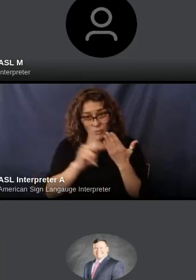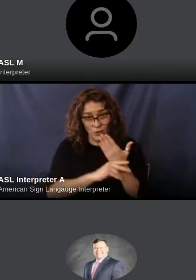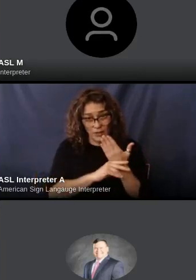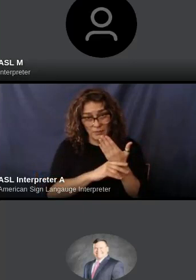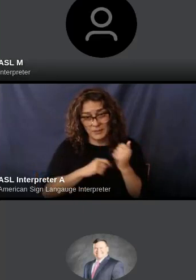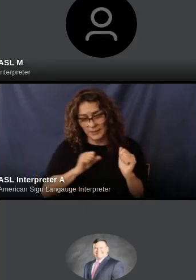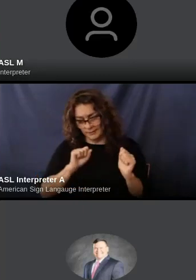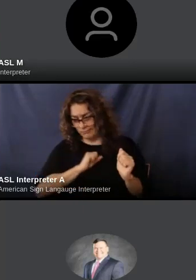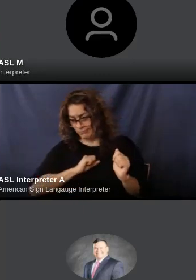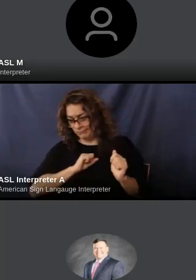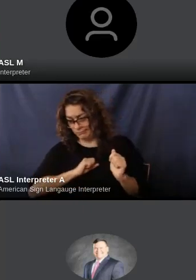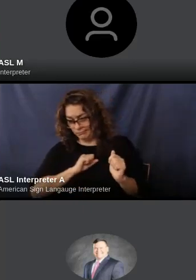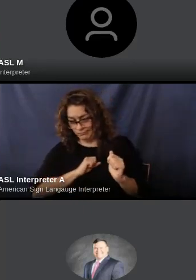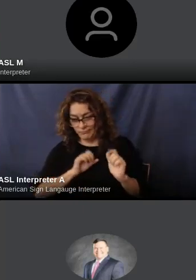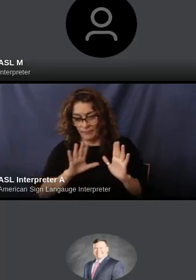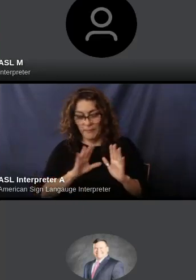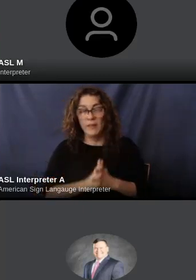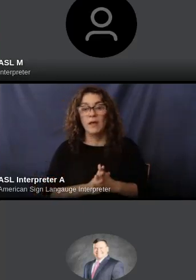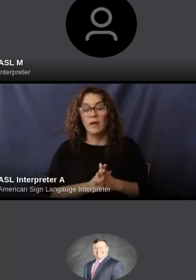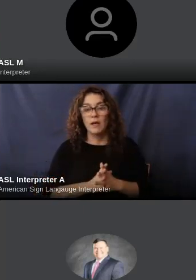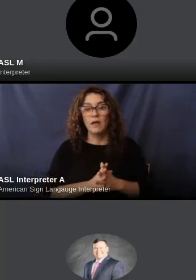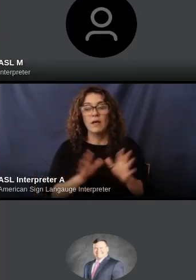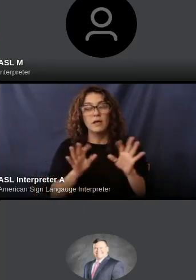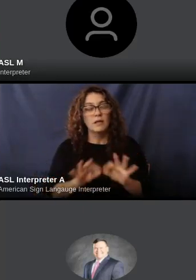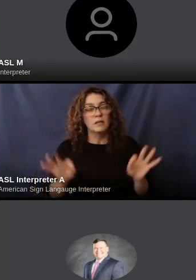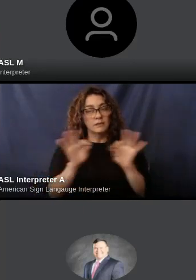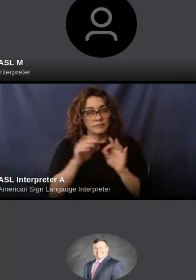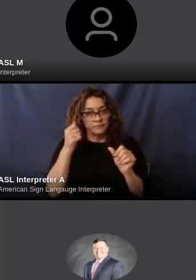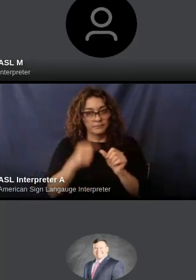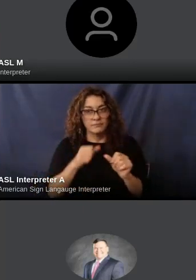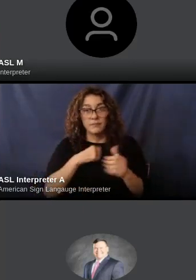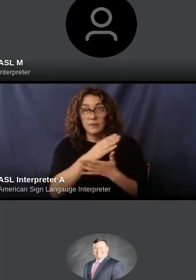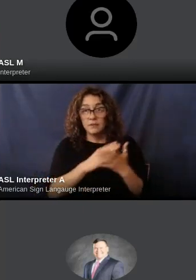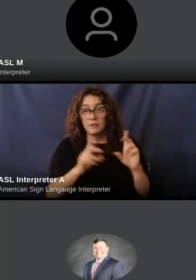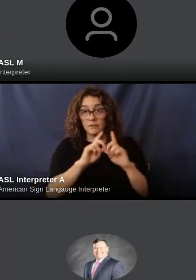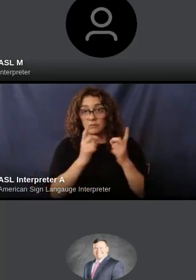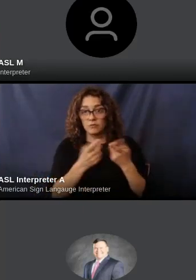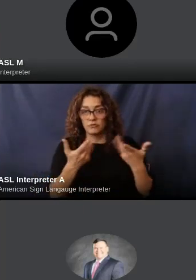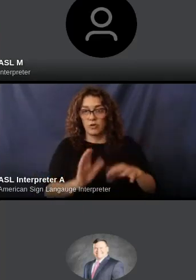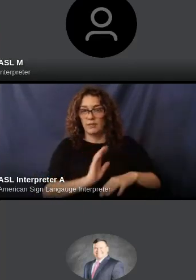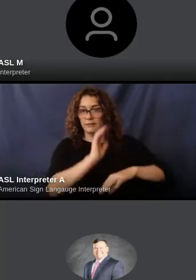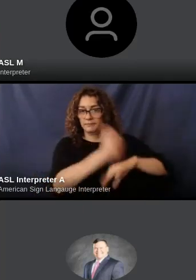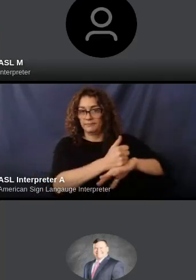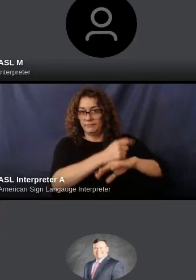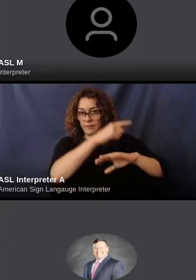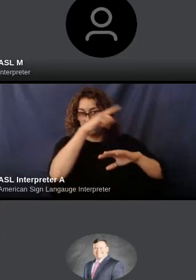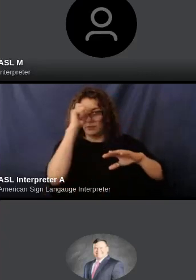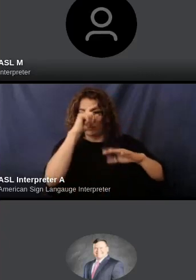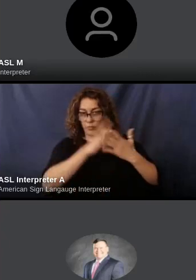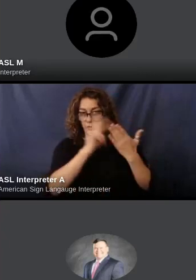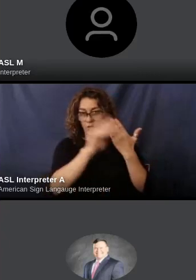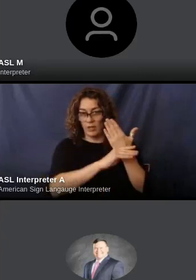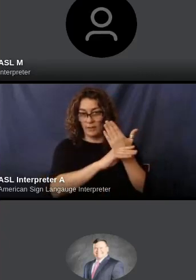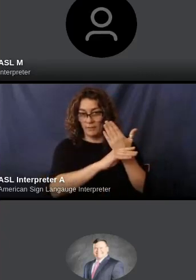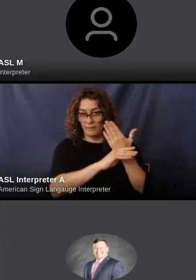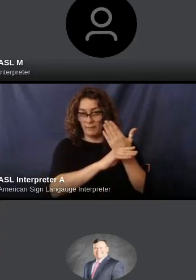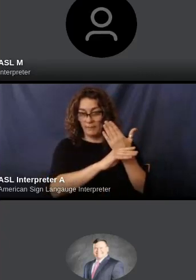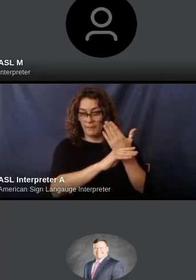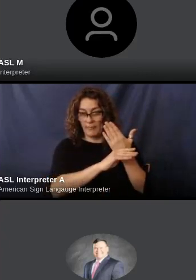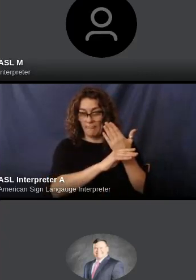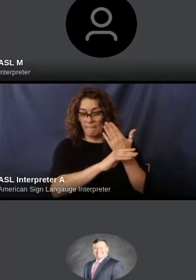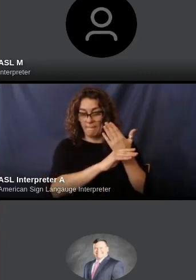is, districts may already have in place summer programming, like I said earlier, that is really built